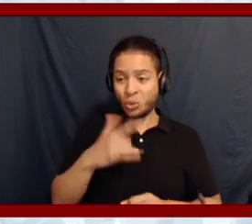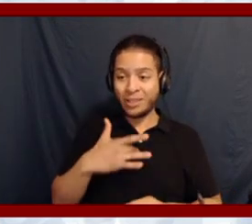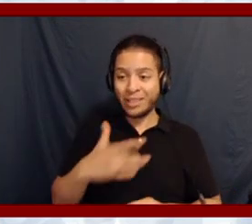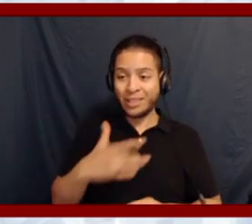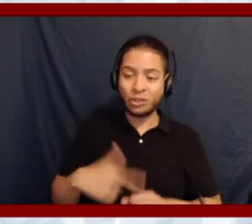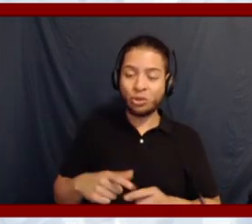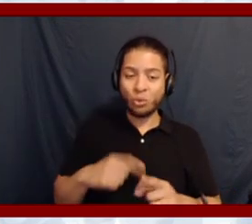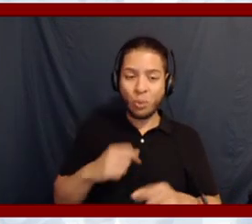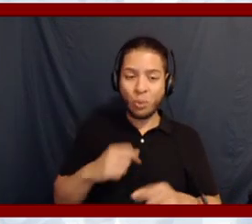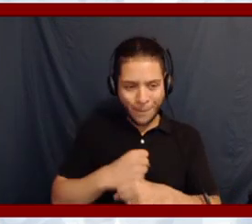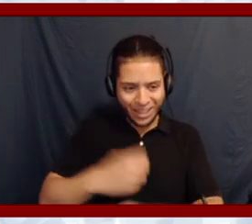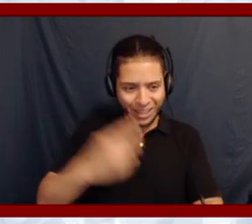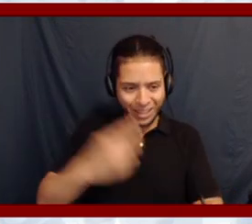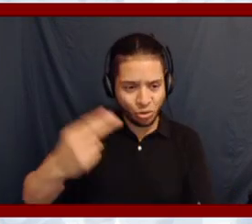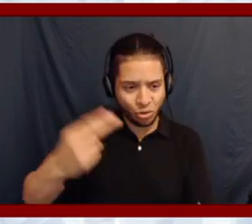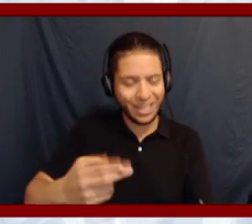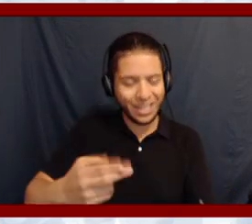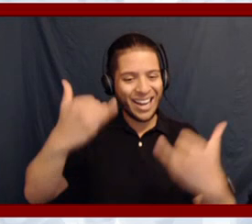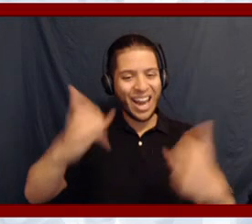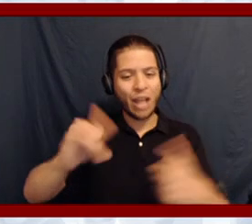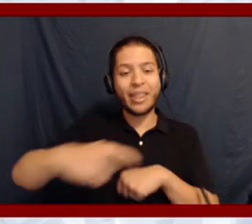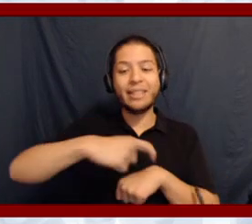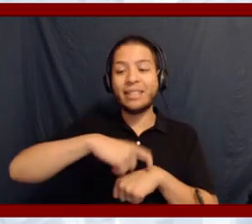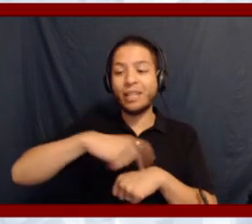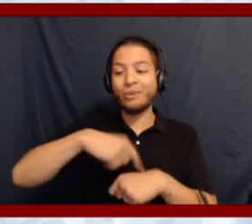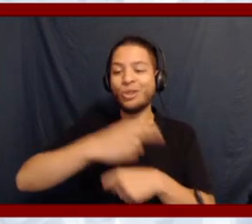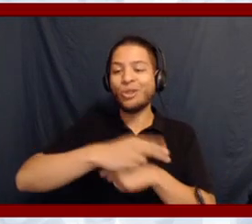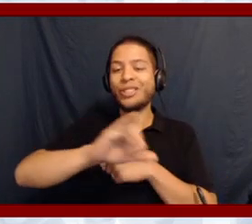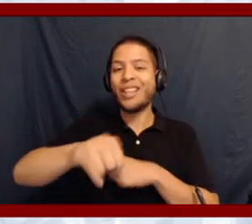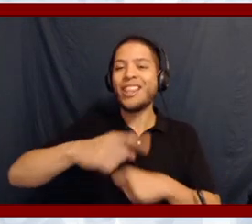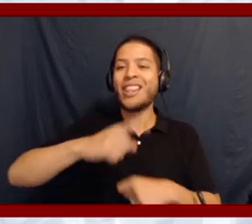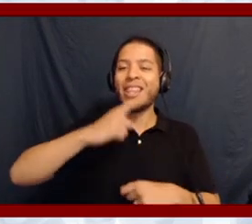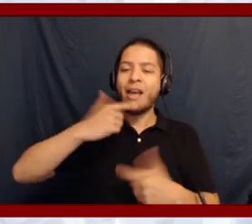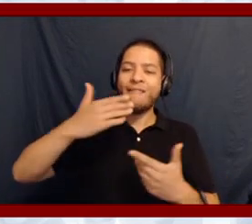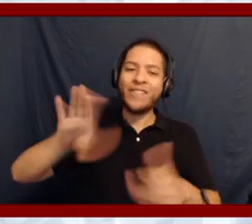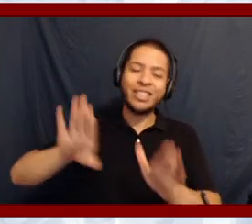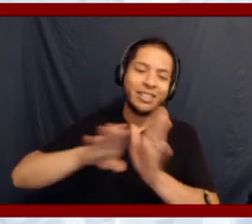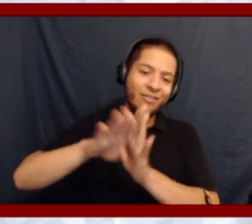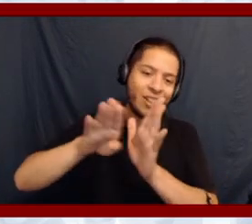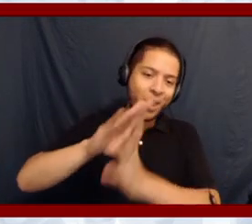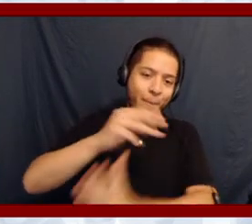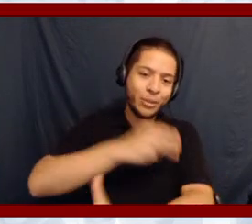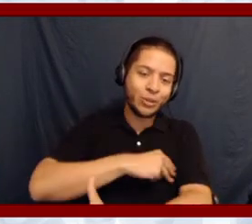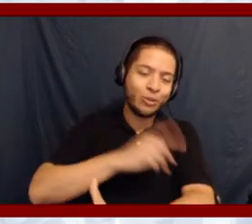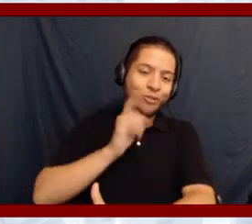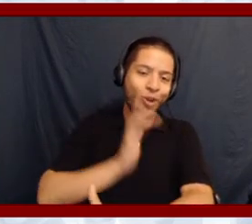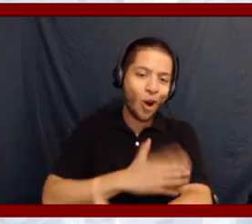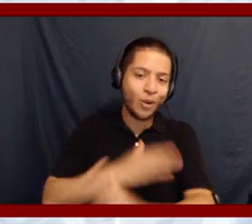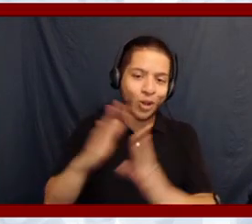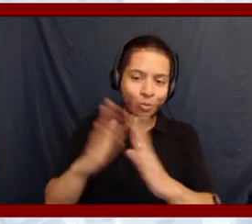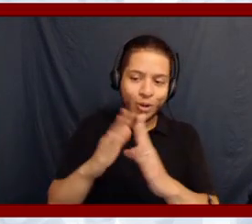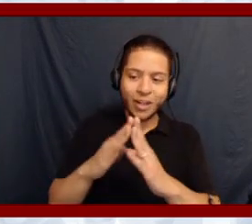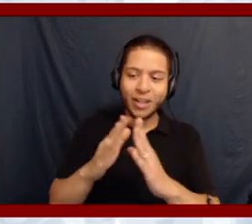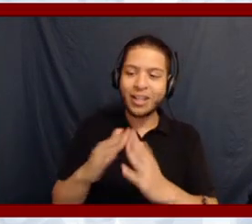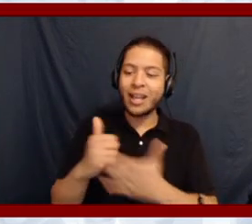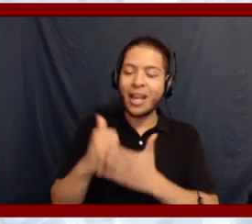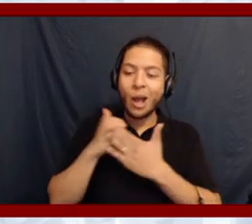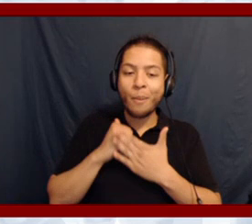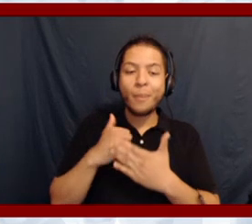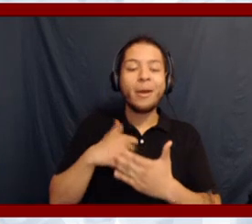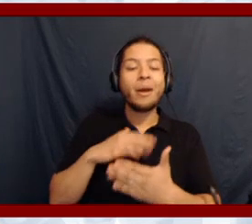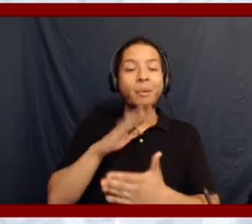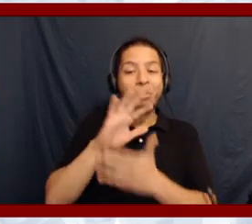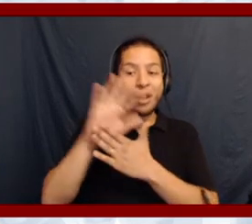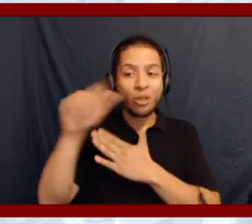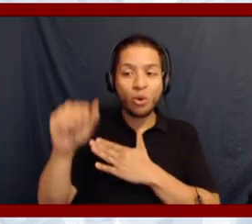use that well-developed muscle of making history to help our communities break through and make sure that we not only survive but